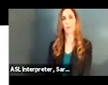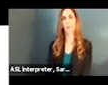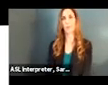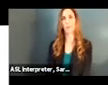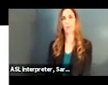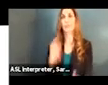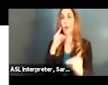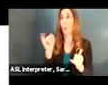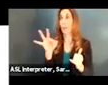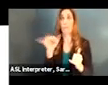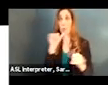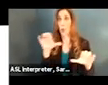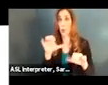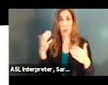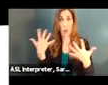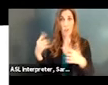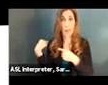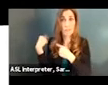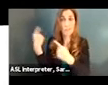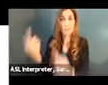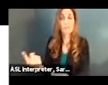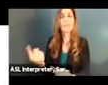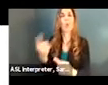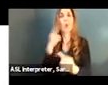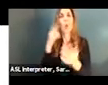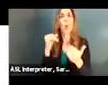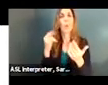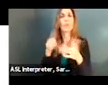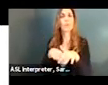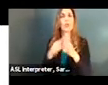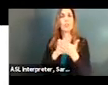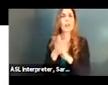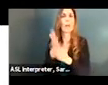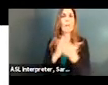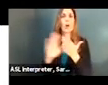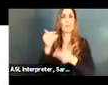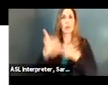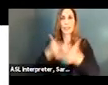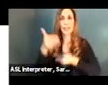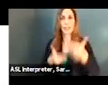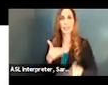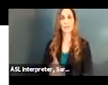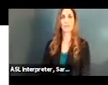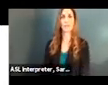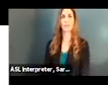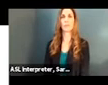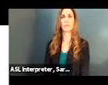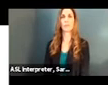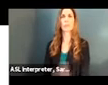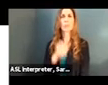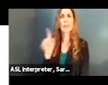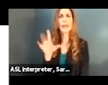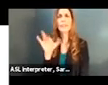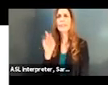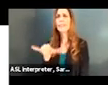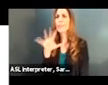doing it already in every IEP and IFSP, that it starts to become a part of your process. I think I was going to ask Cindy to mention something